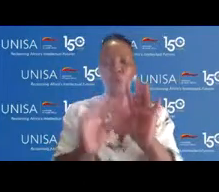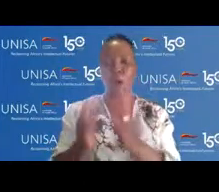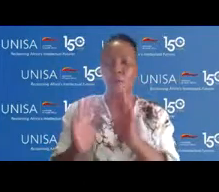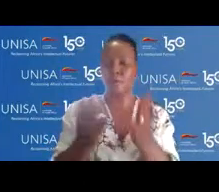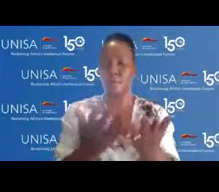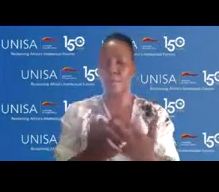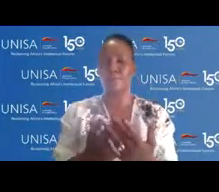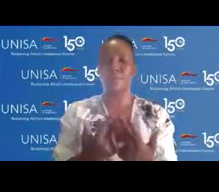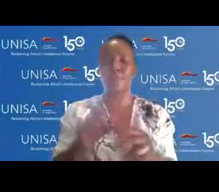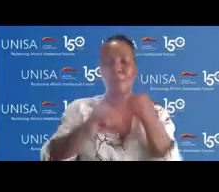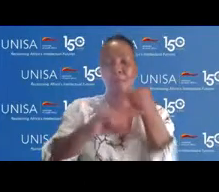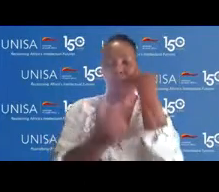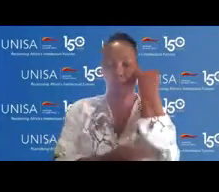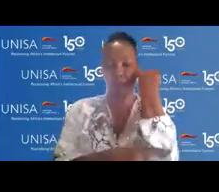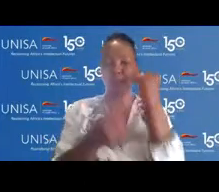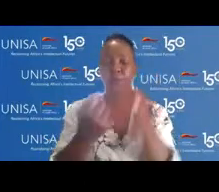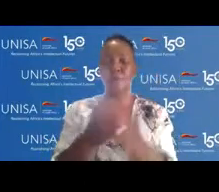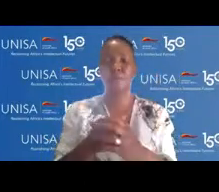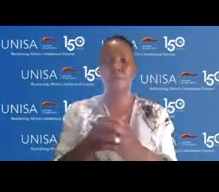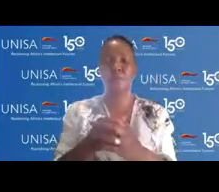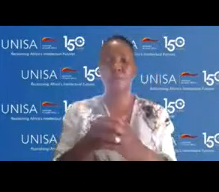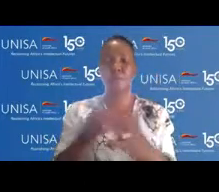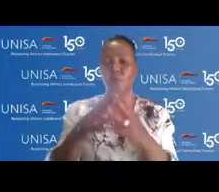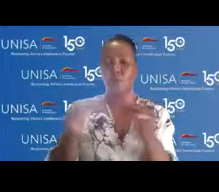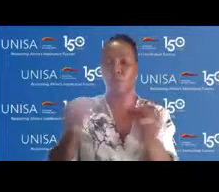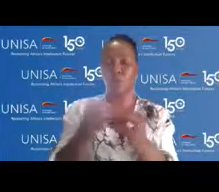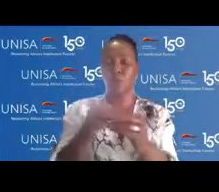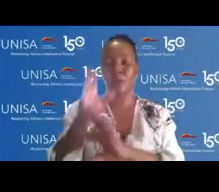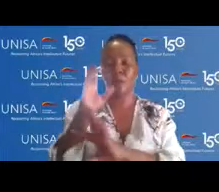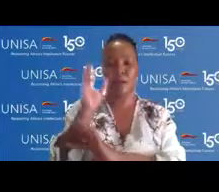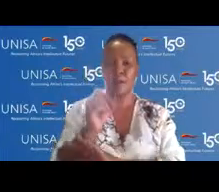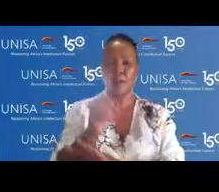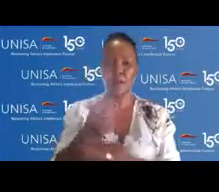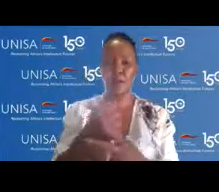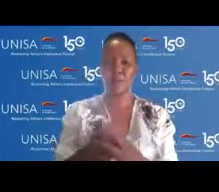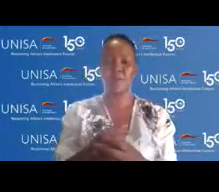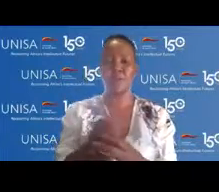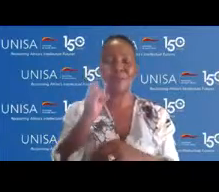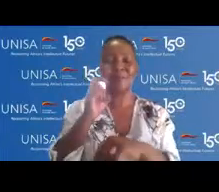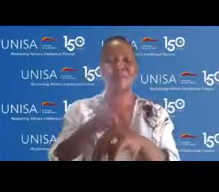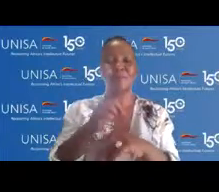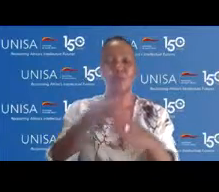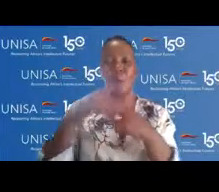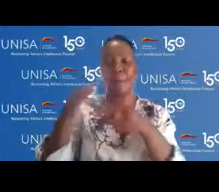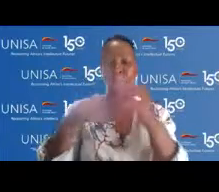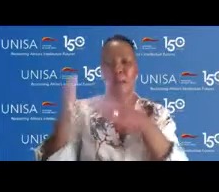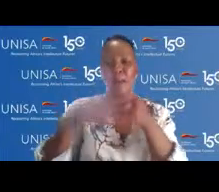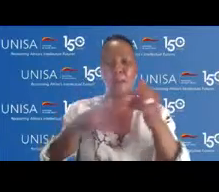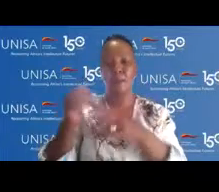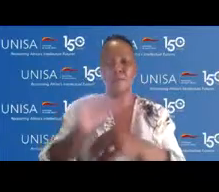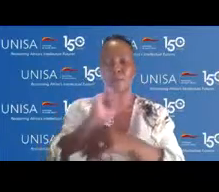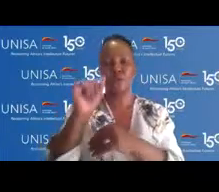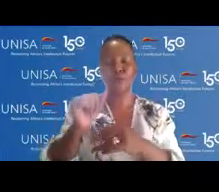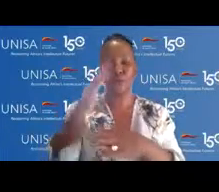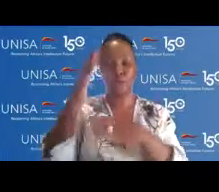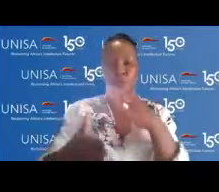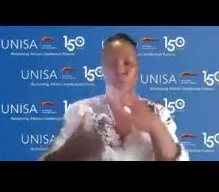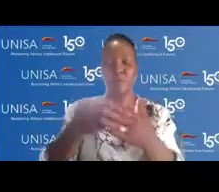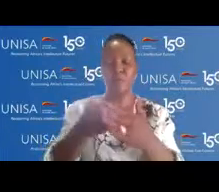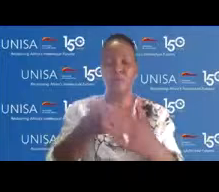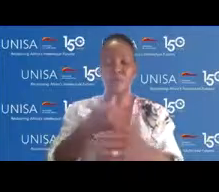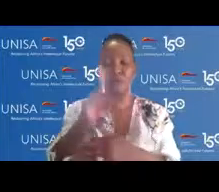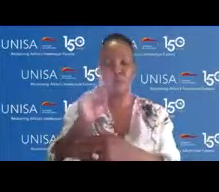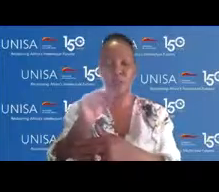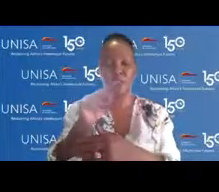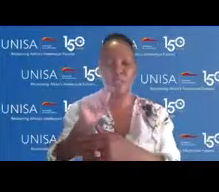is just the conclusion. Now remember, you need to view the conclusion before Unit 2 will unlock. So